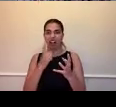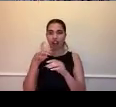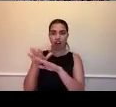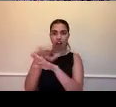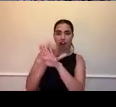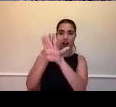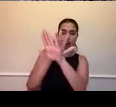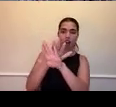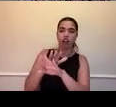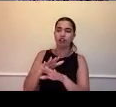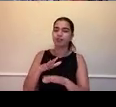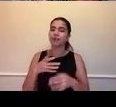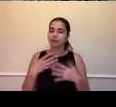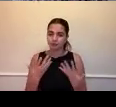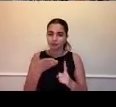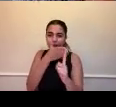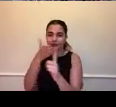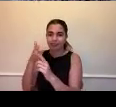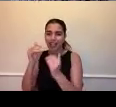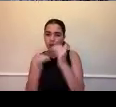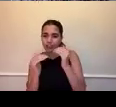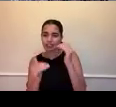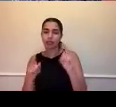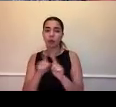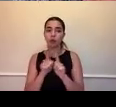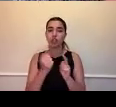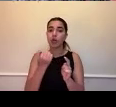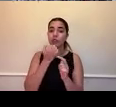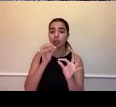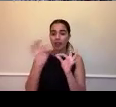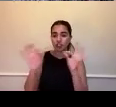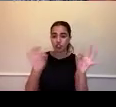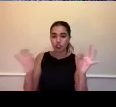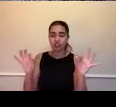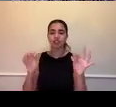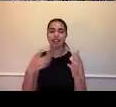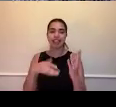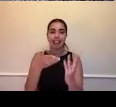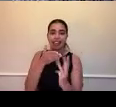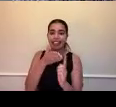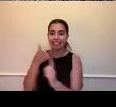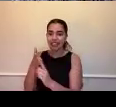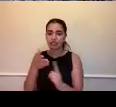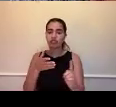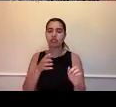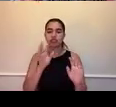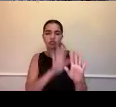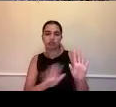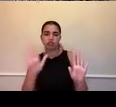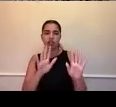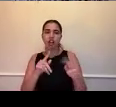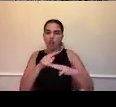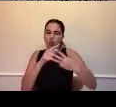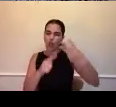just started to mention, updating some of the dimensions and the indicators. Those are the core changes, but we've also tried to make these results as